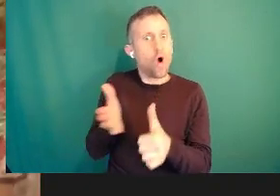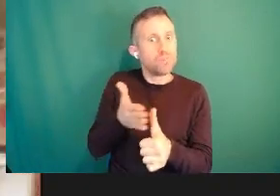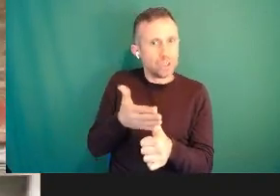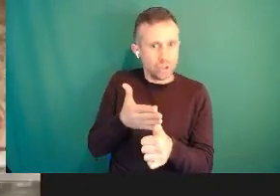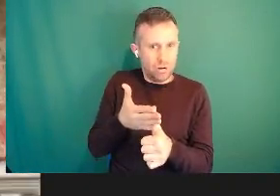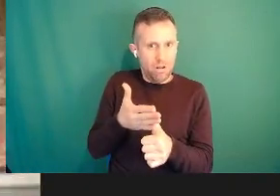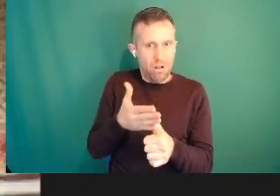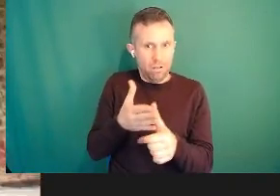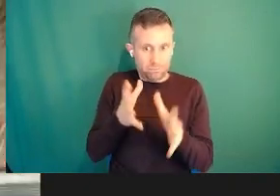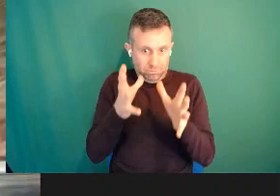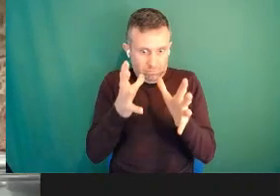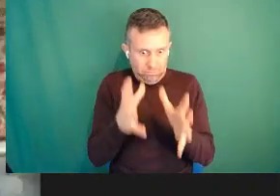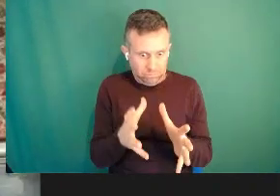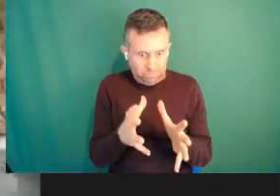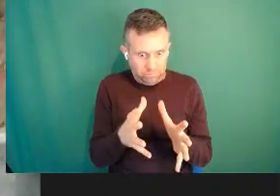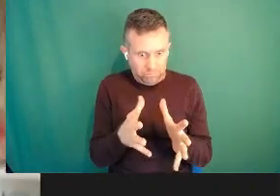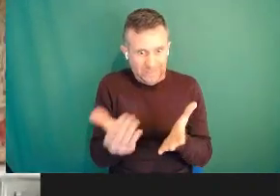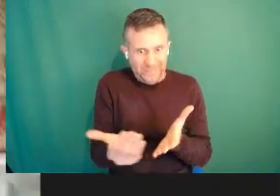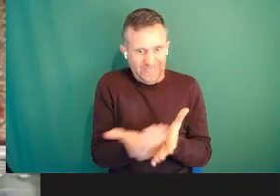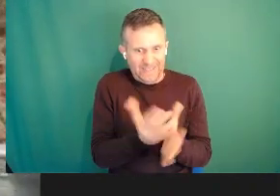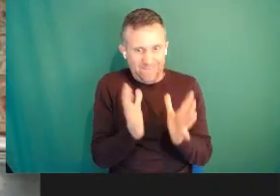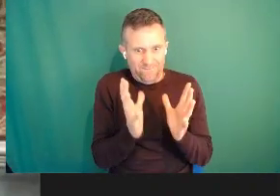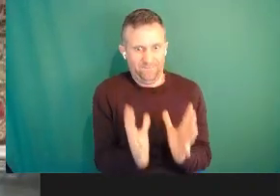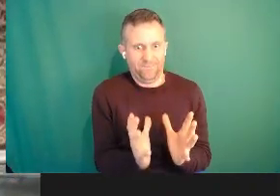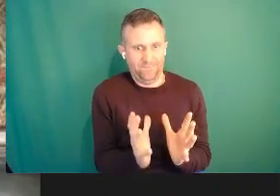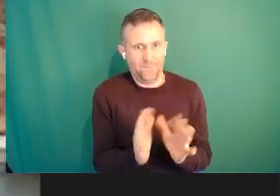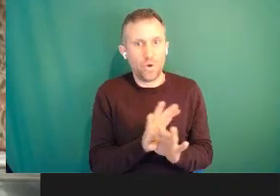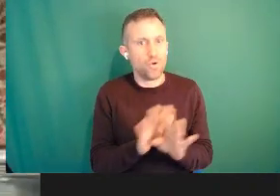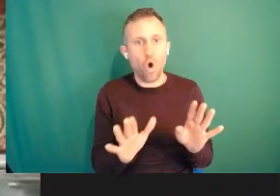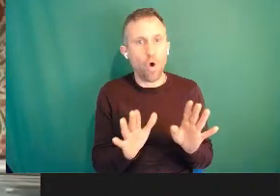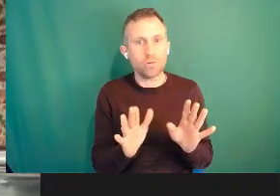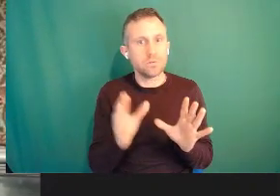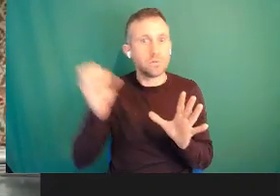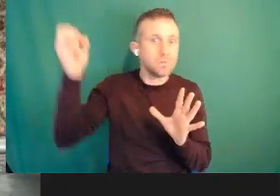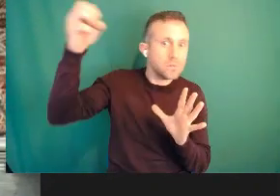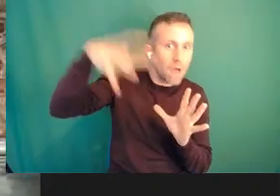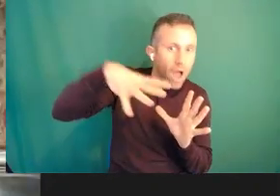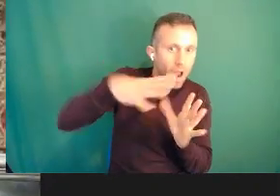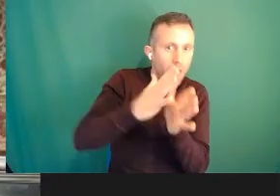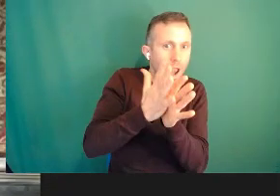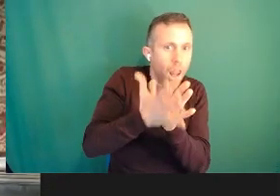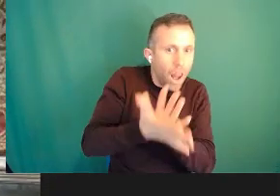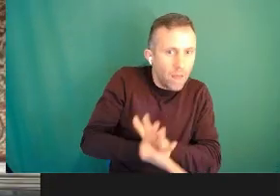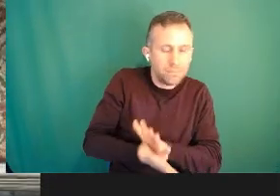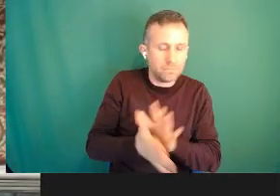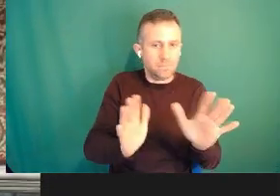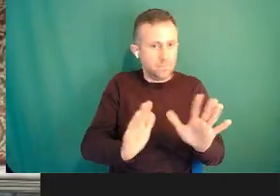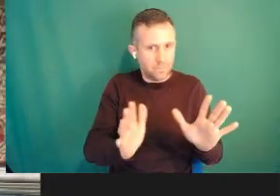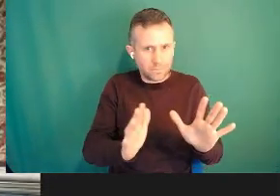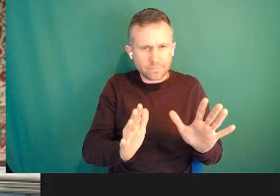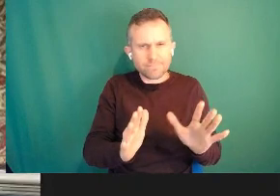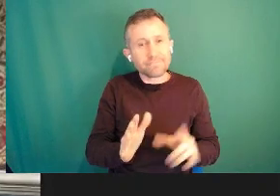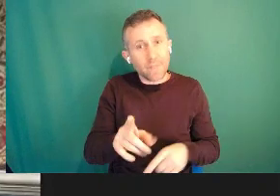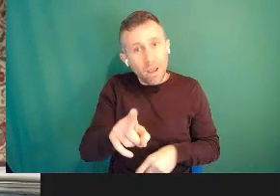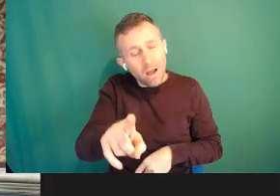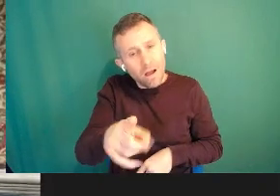stand in. When Bess Riley died, the question that I often ask people is, what would you do if your